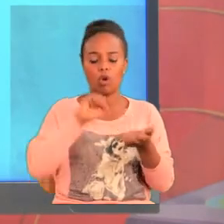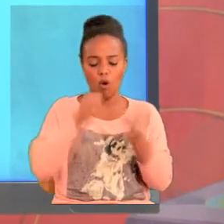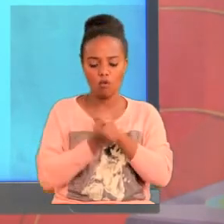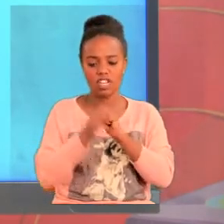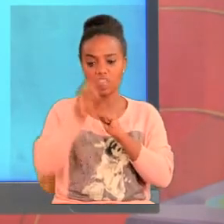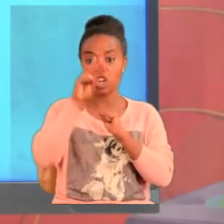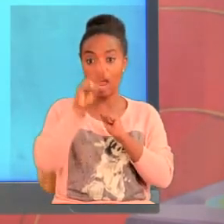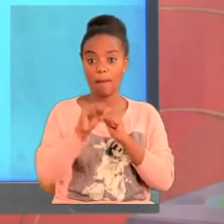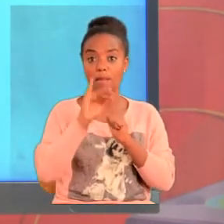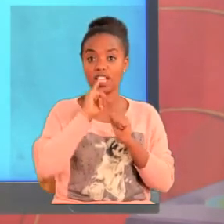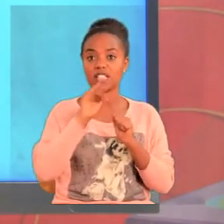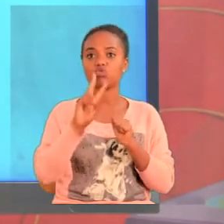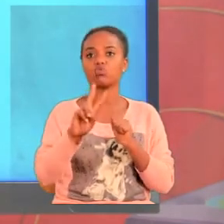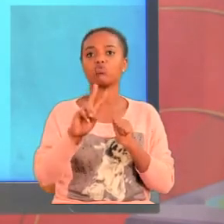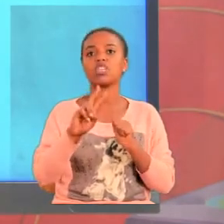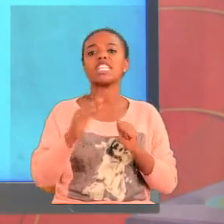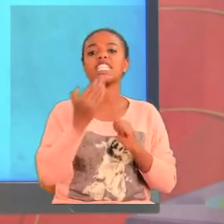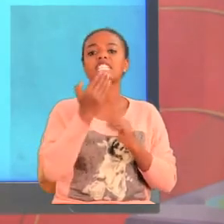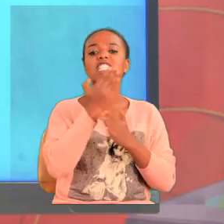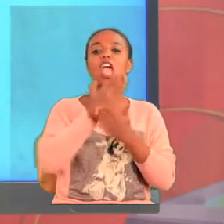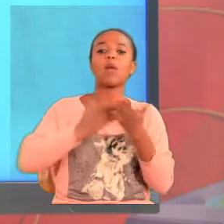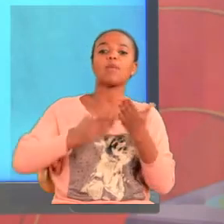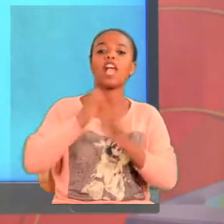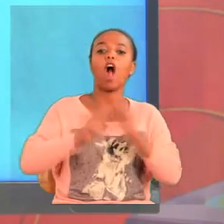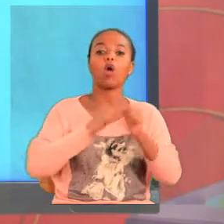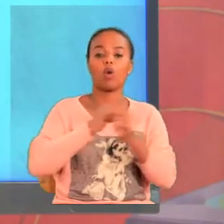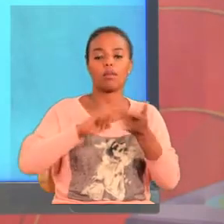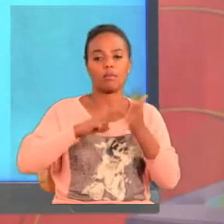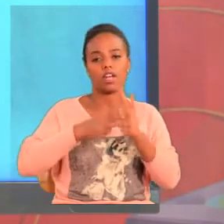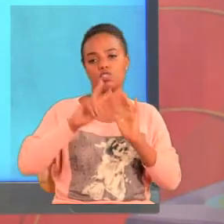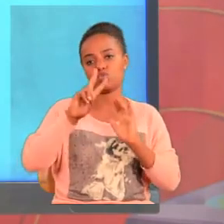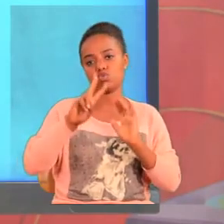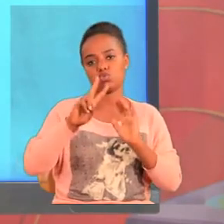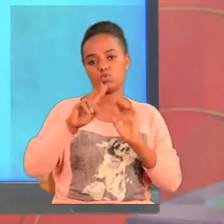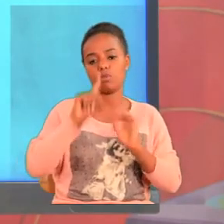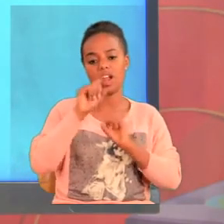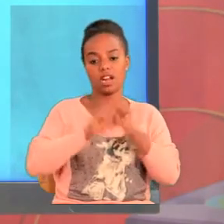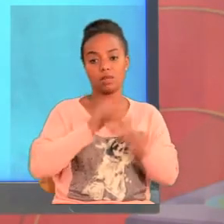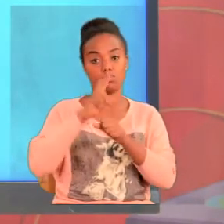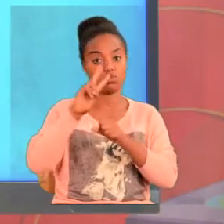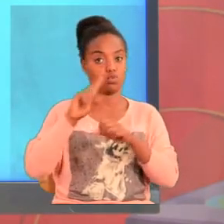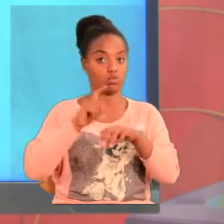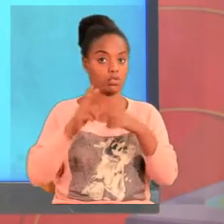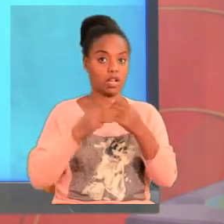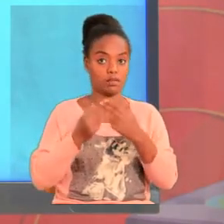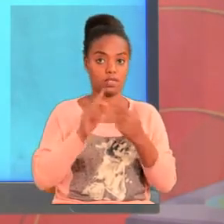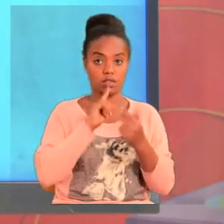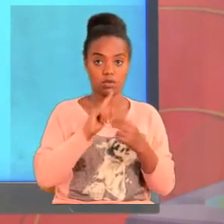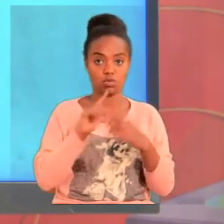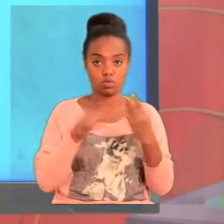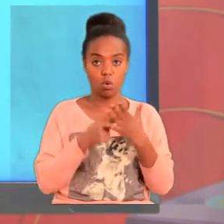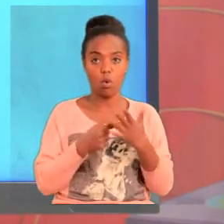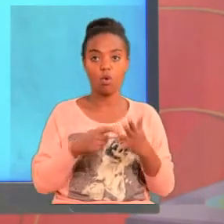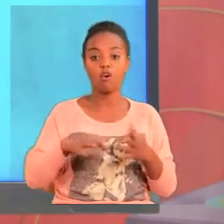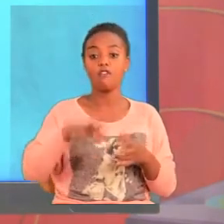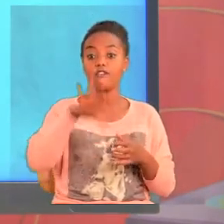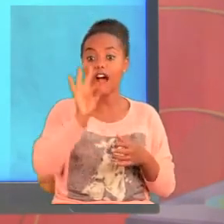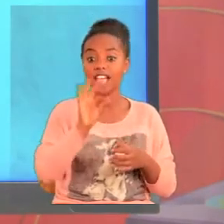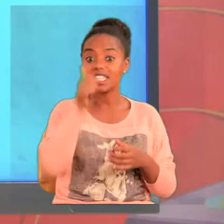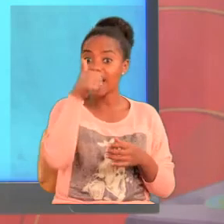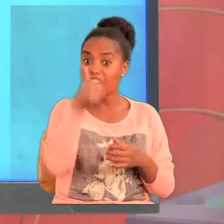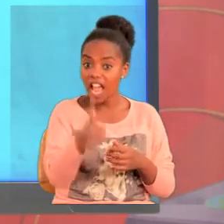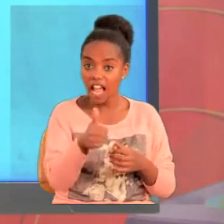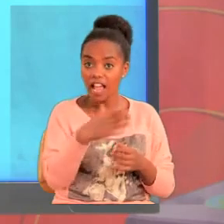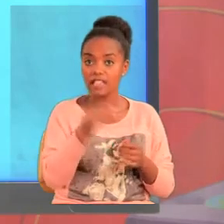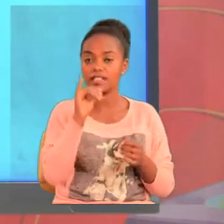2. And here we are asked to find the amount and the interest.